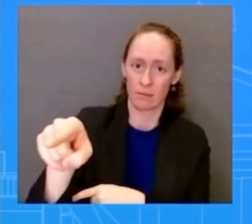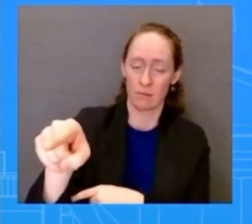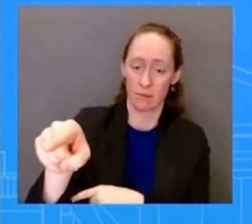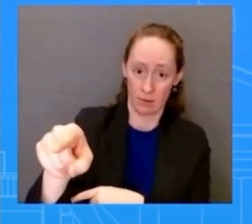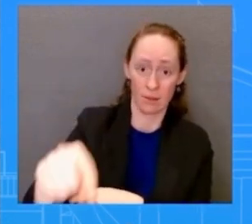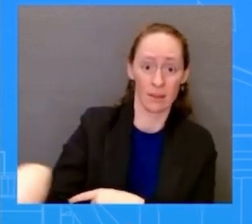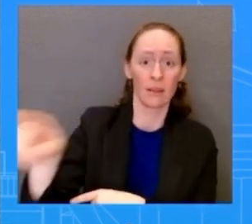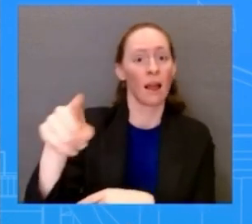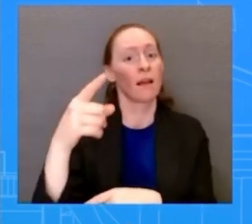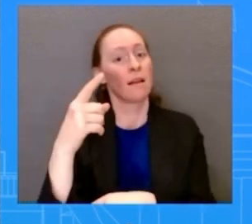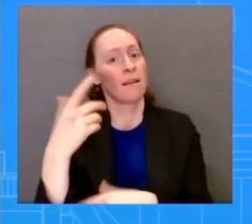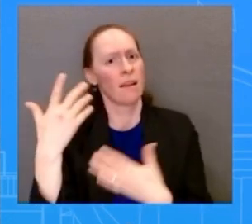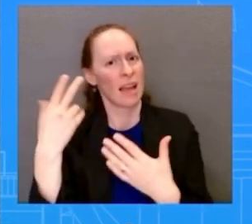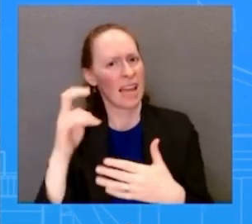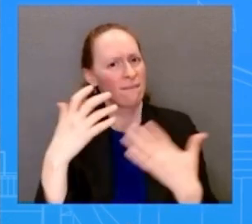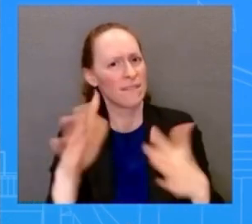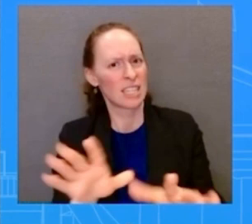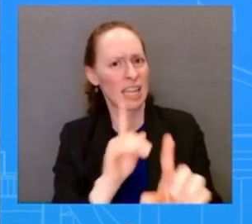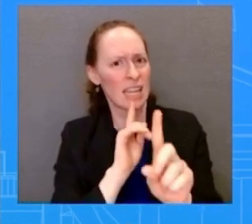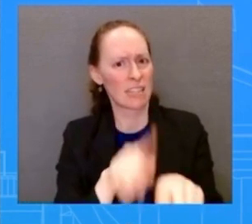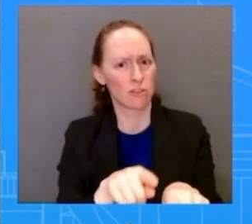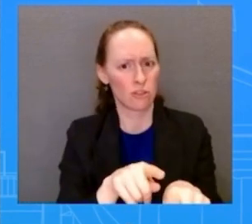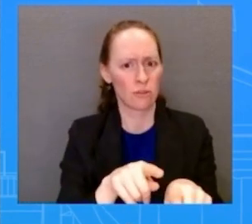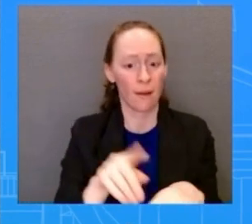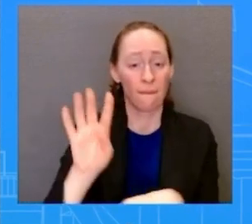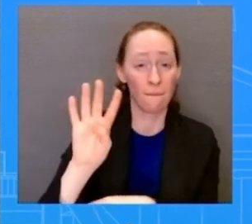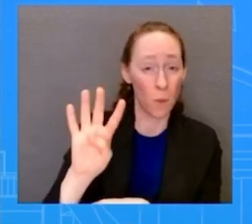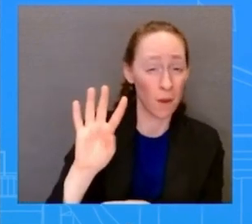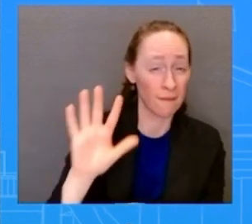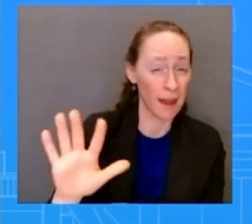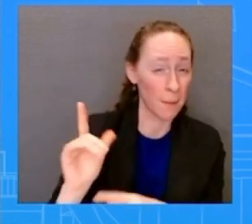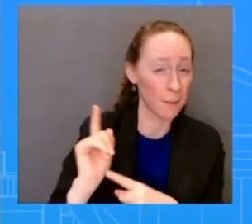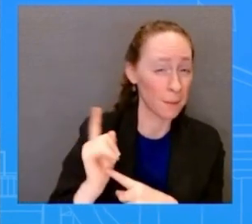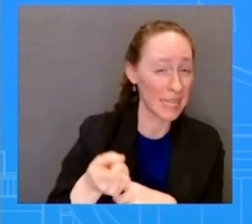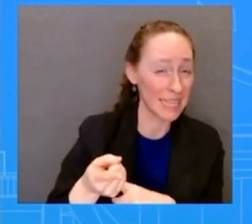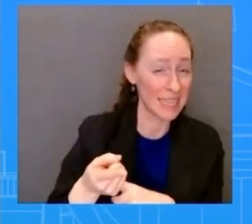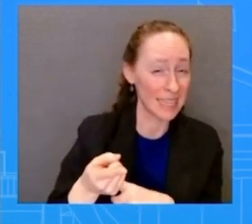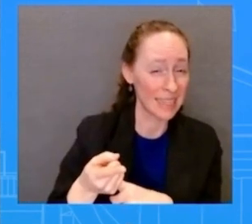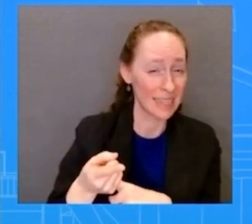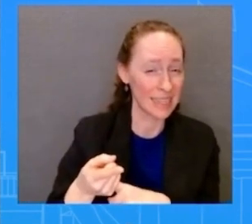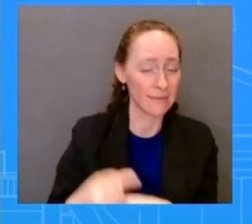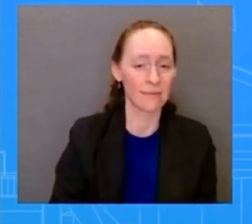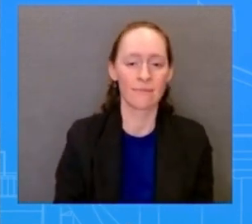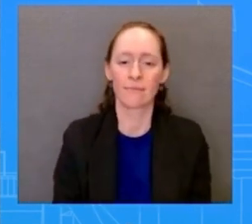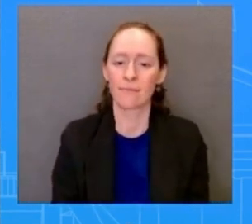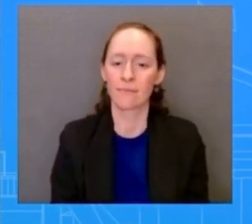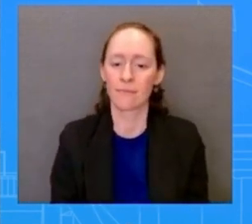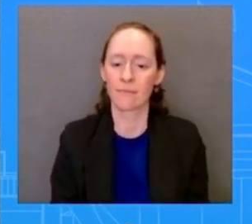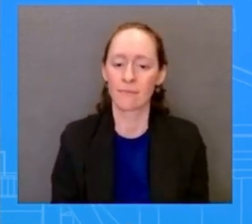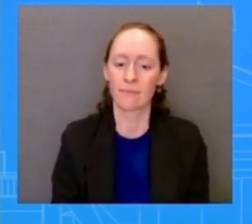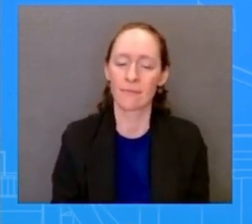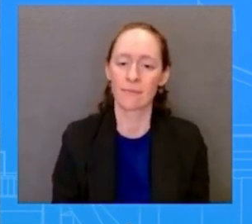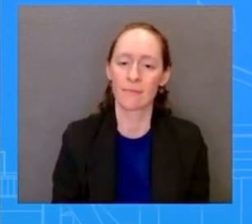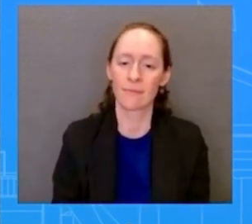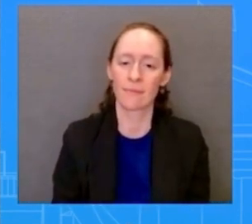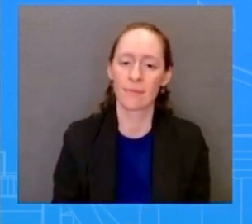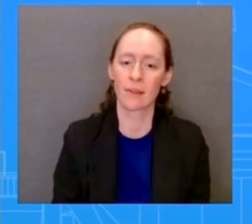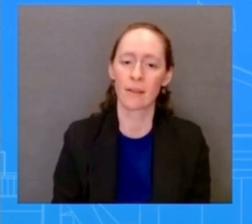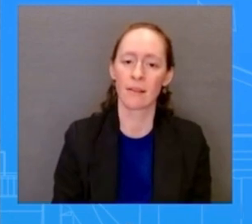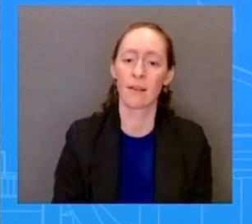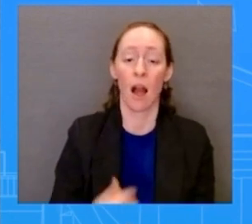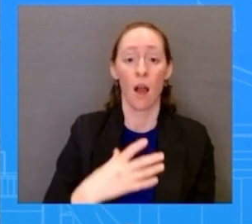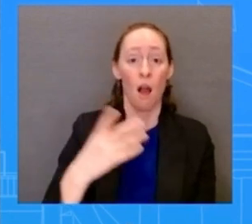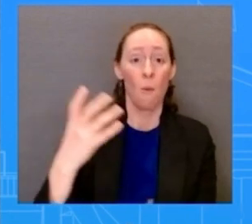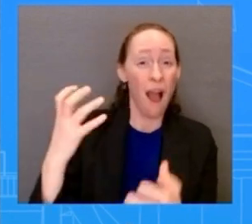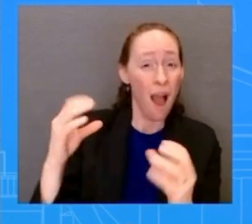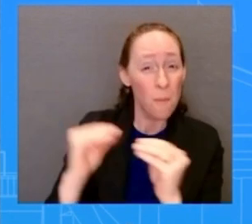He took 45 minutes to do that. Anything else that you have on this, Peter, I would refer to the White House Counsel. Peter,